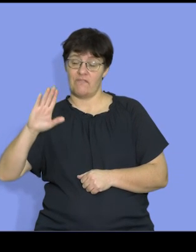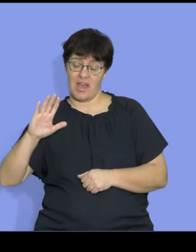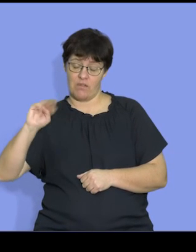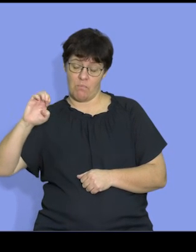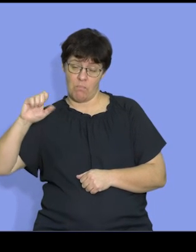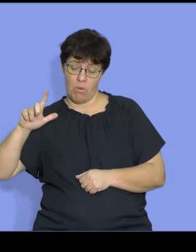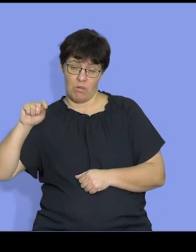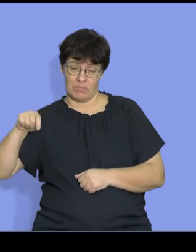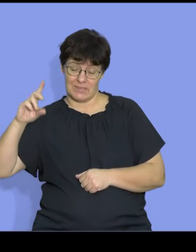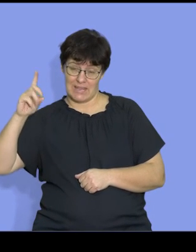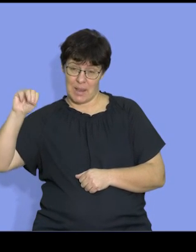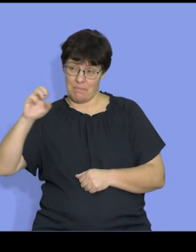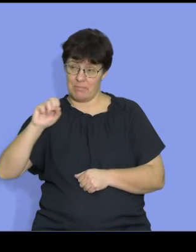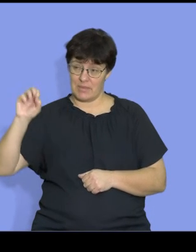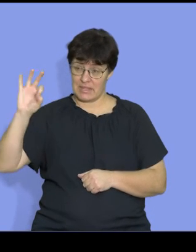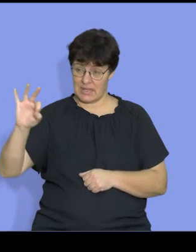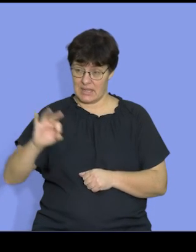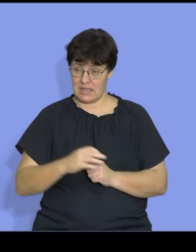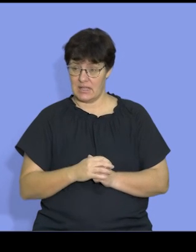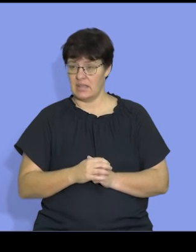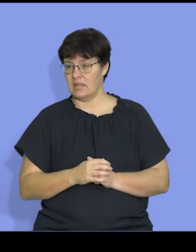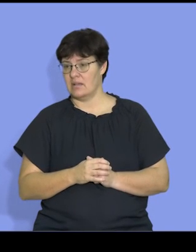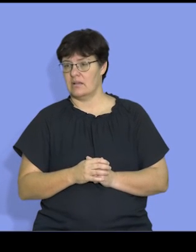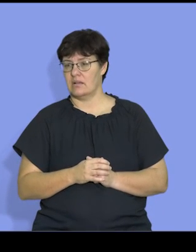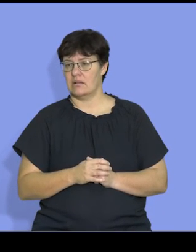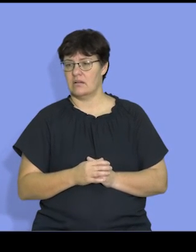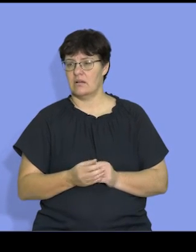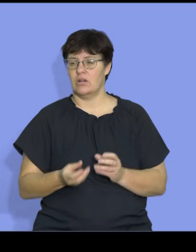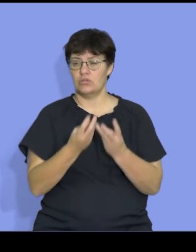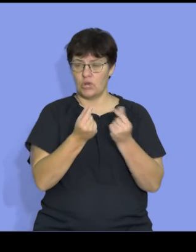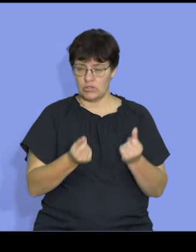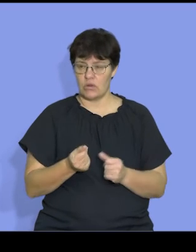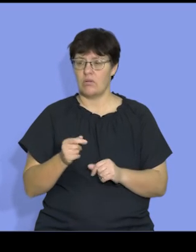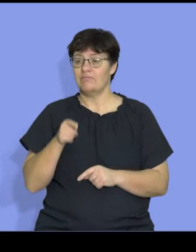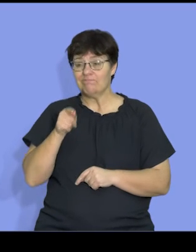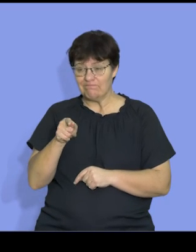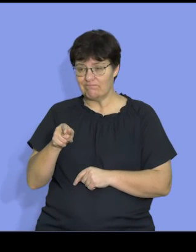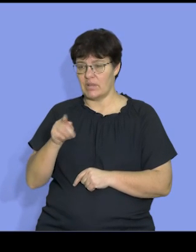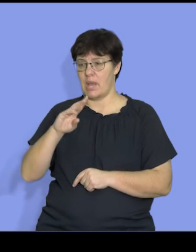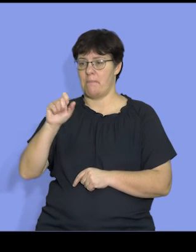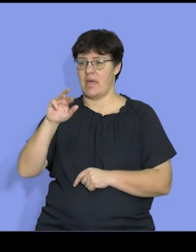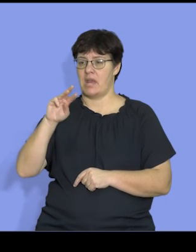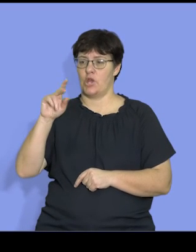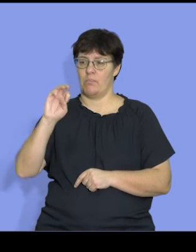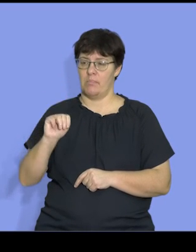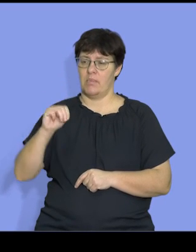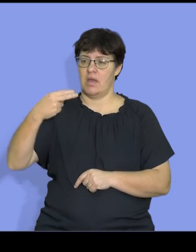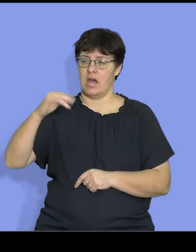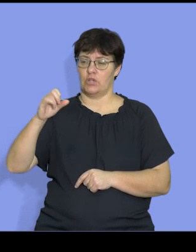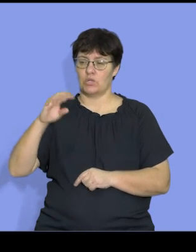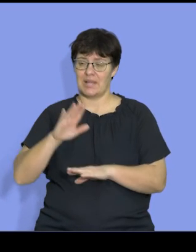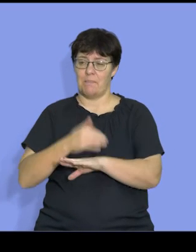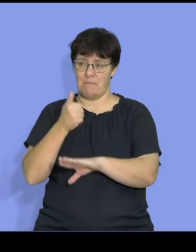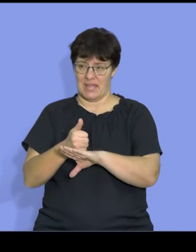centimeters and 0.05 moles per cubic decimeters are for the base barium hydroxide. So this is the balanced equation